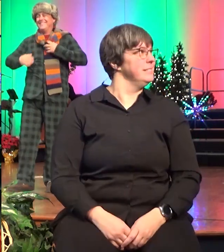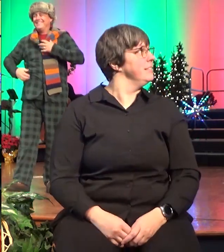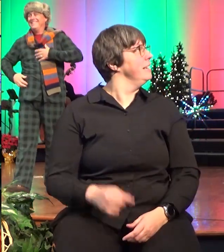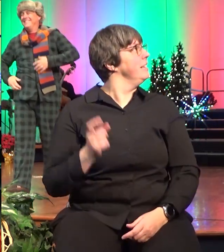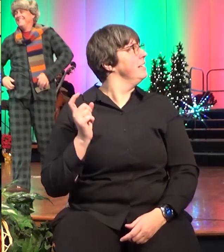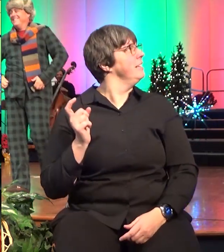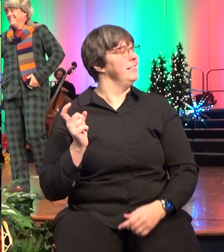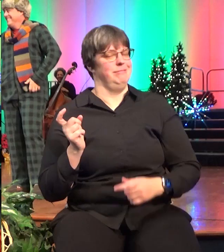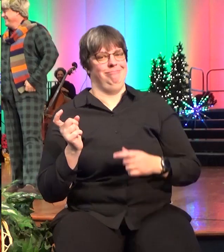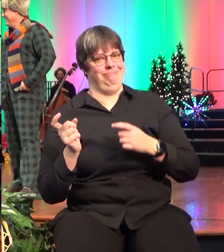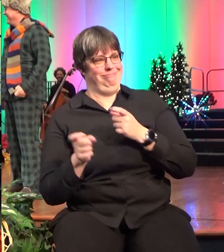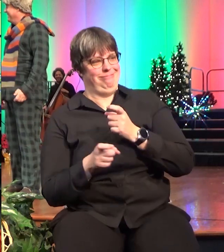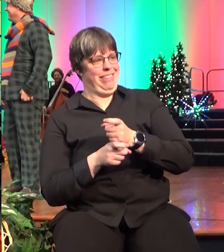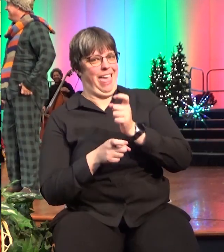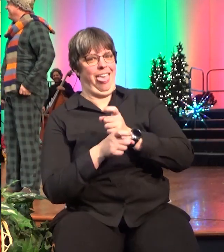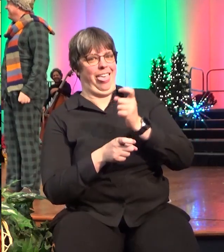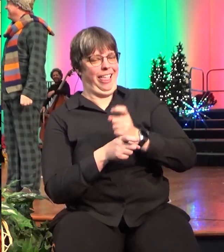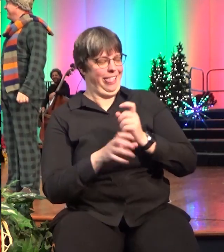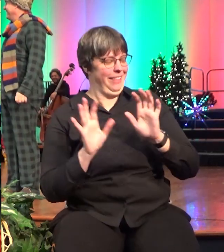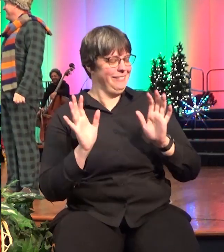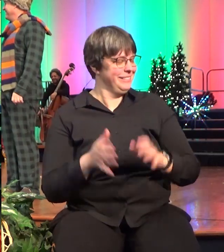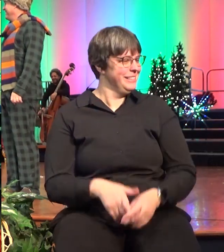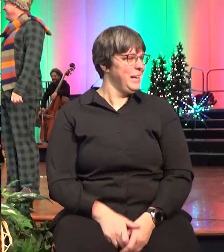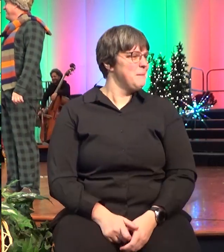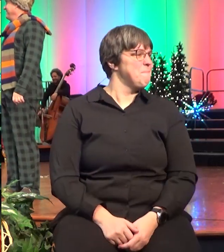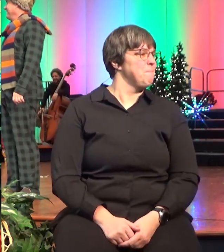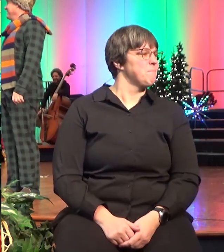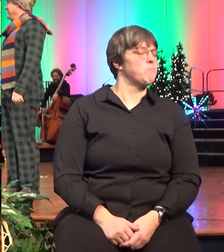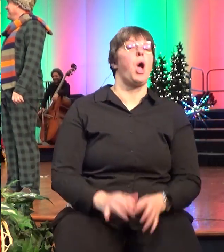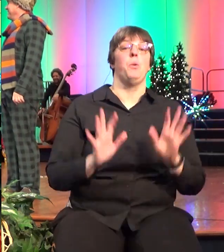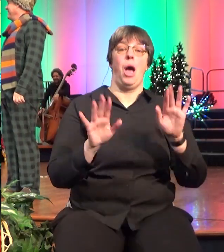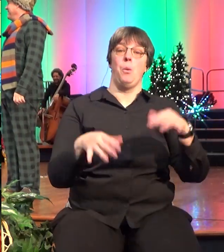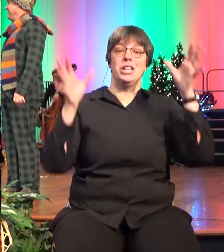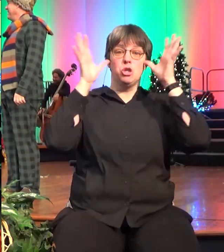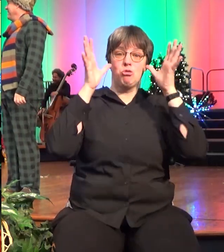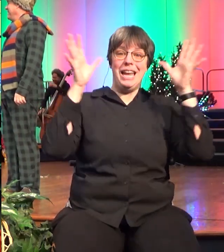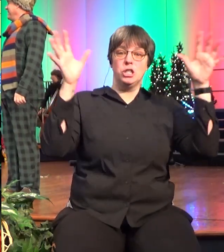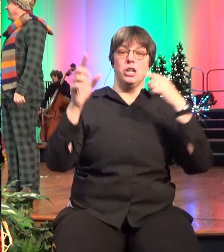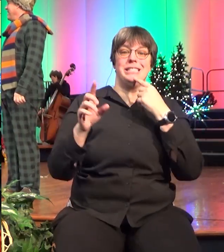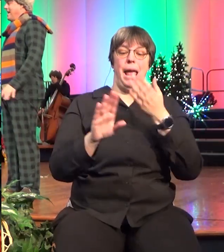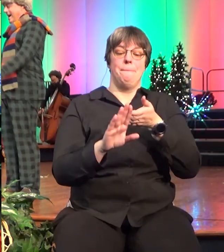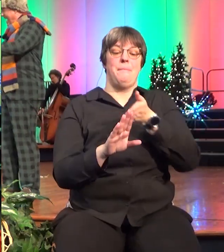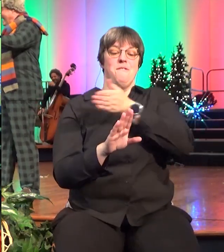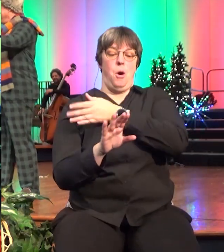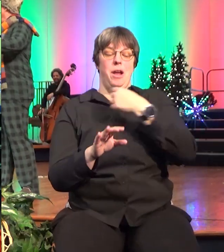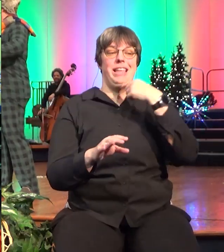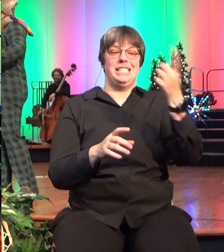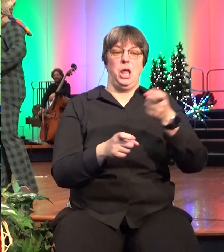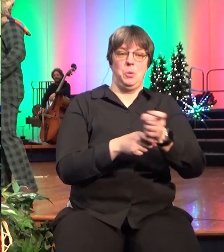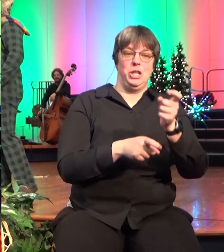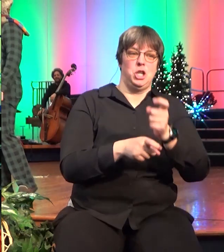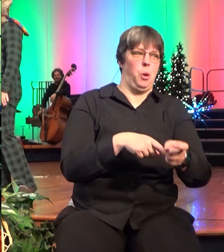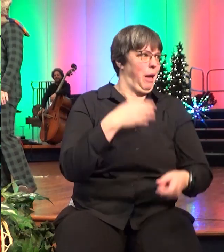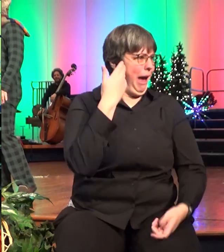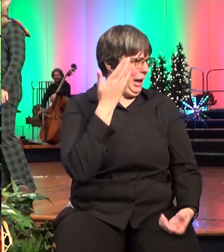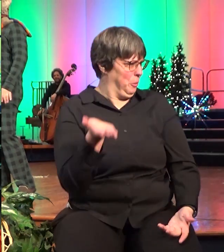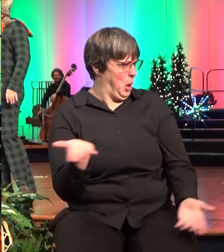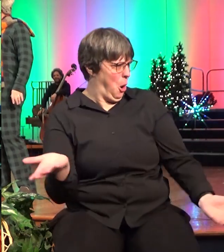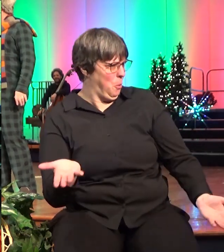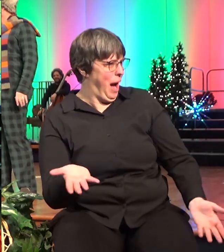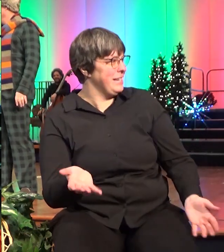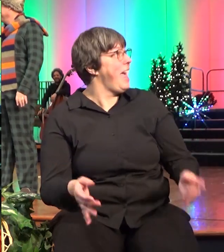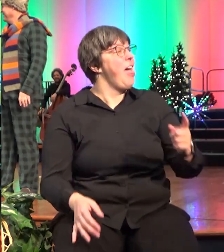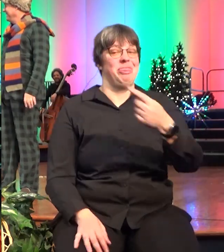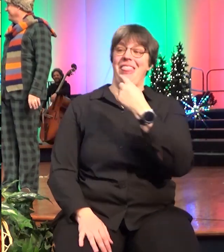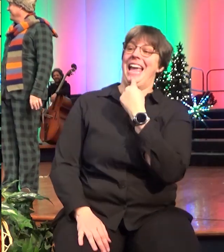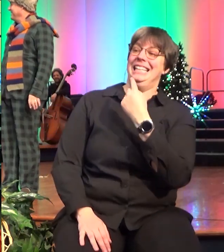I always fall for that one. Hey, here's one. What do reindeer say before they tell you a joke? I don't know. What do they say, Phil? They